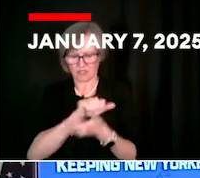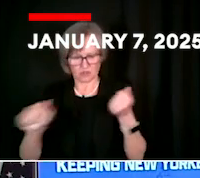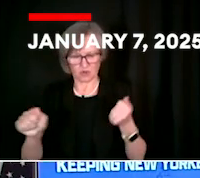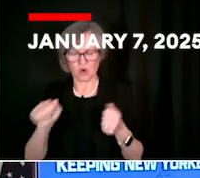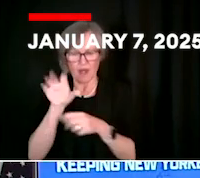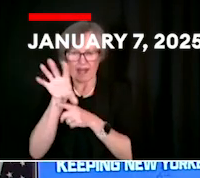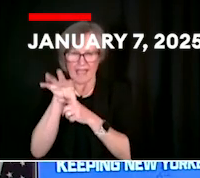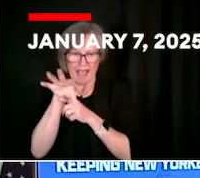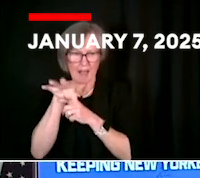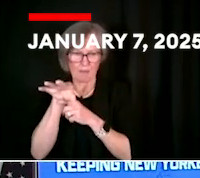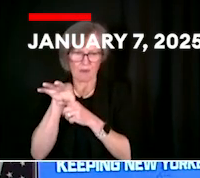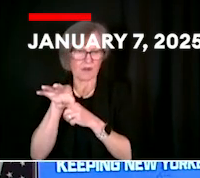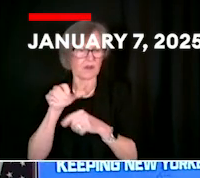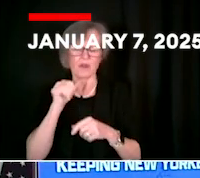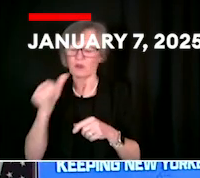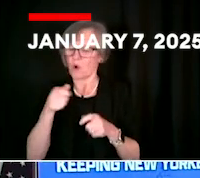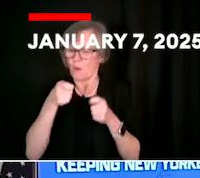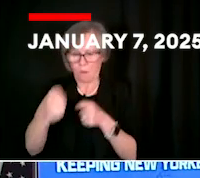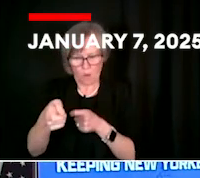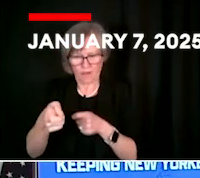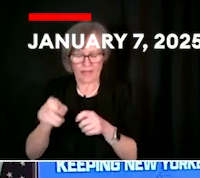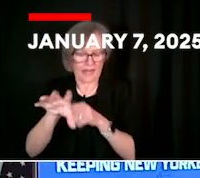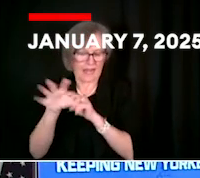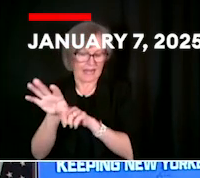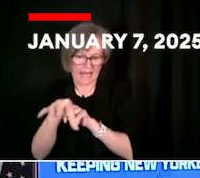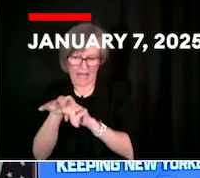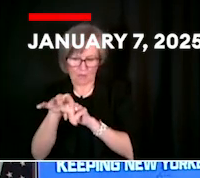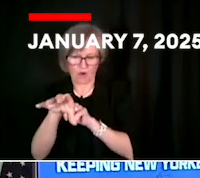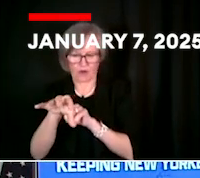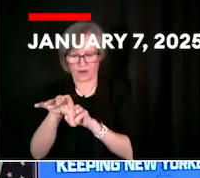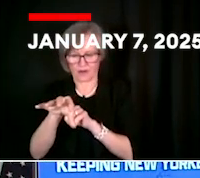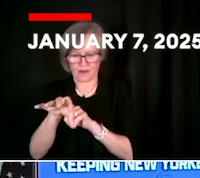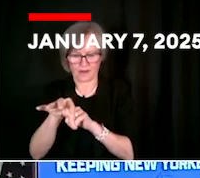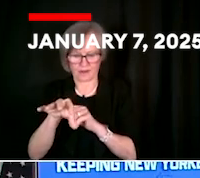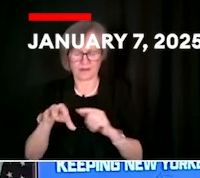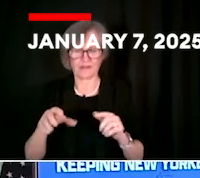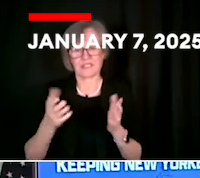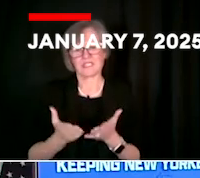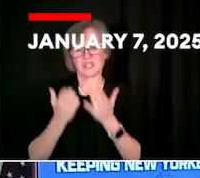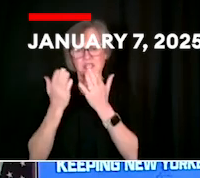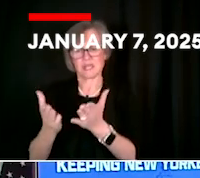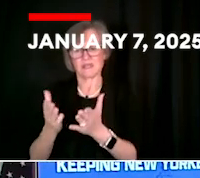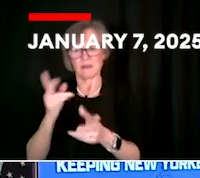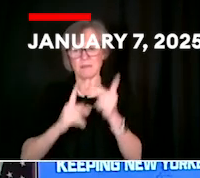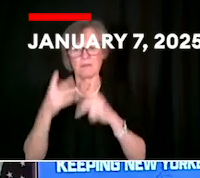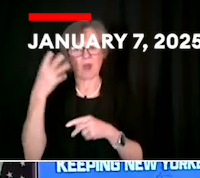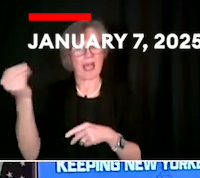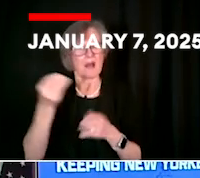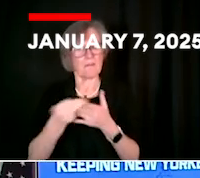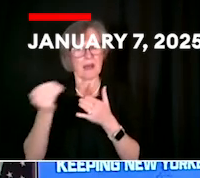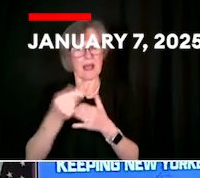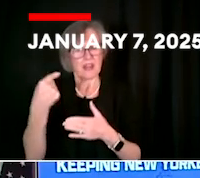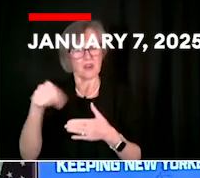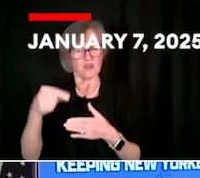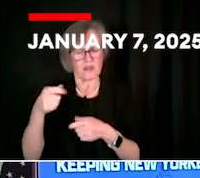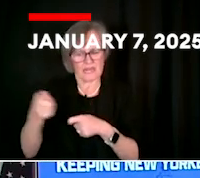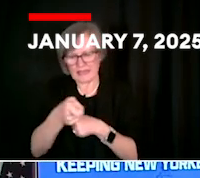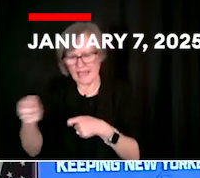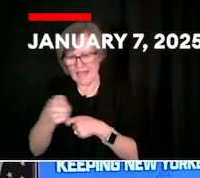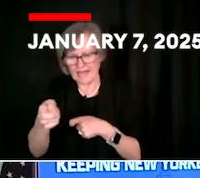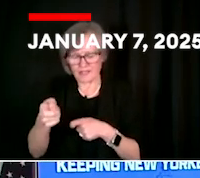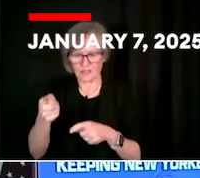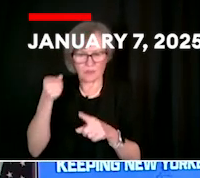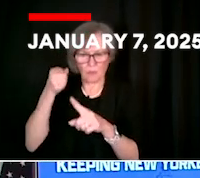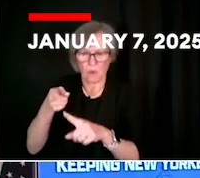sure to not point them at any cameras. Kind of like suggesting for people to go out and buy green lasers and point them at congestion pricing